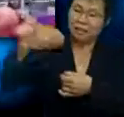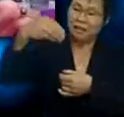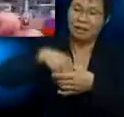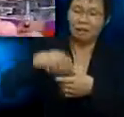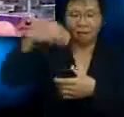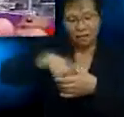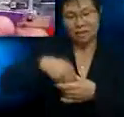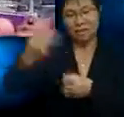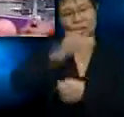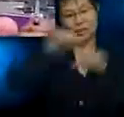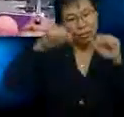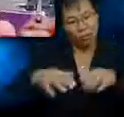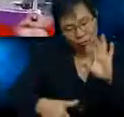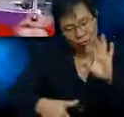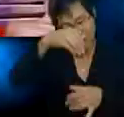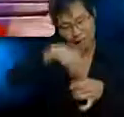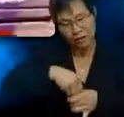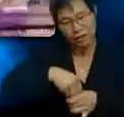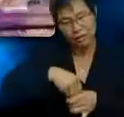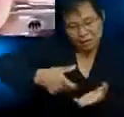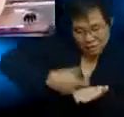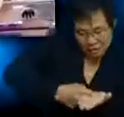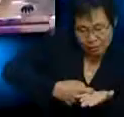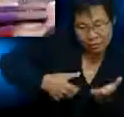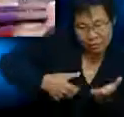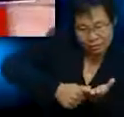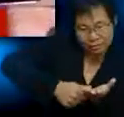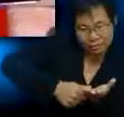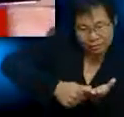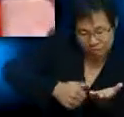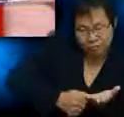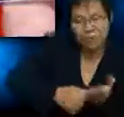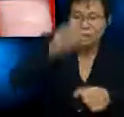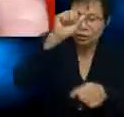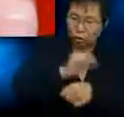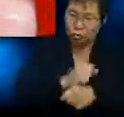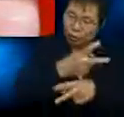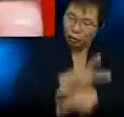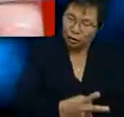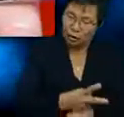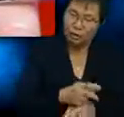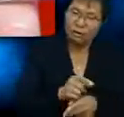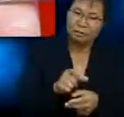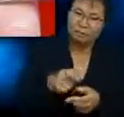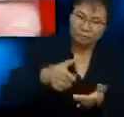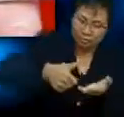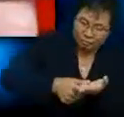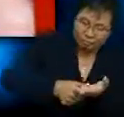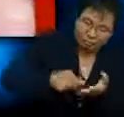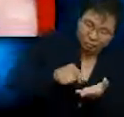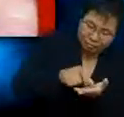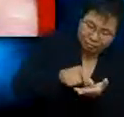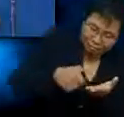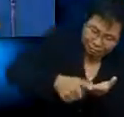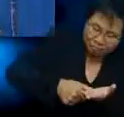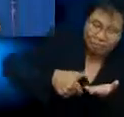You can also find a spring in a stapler. Its job is to keep the staples in place.